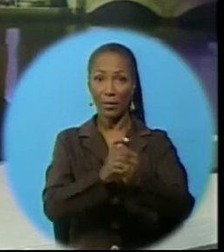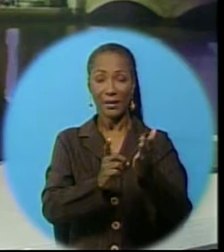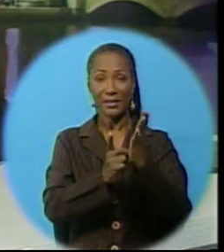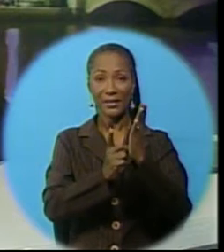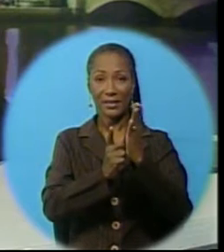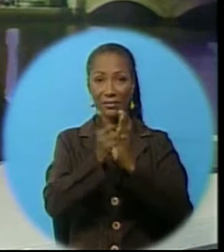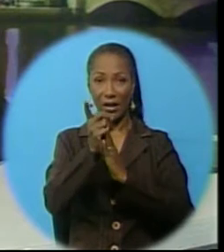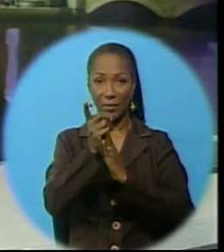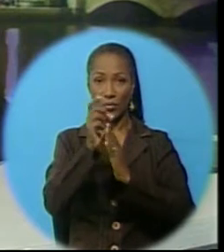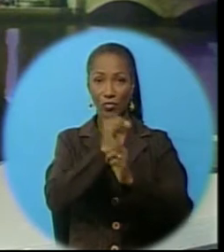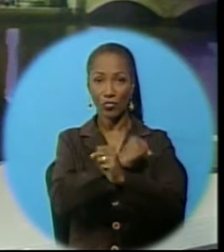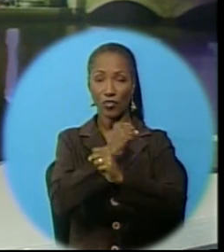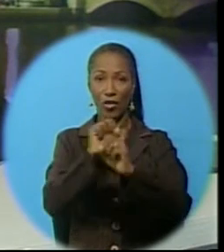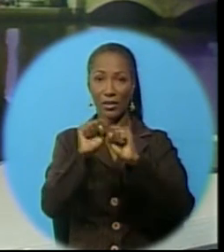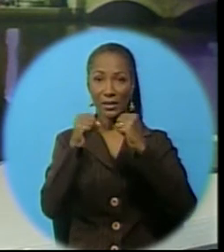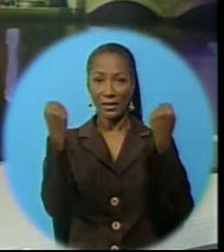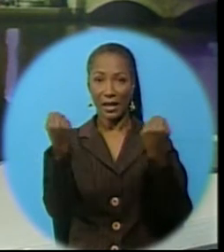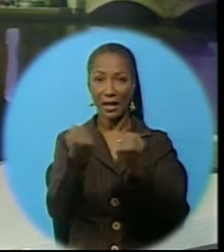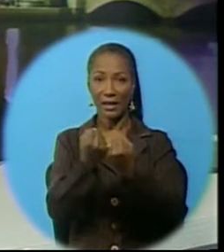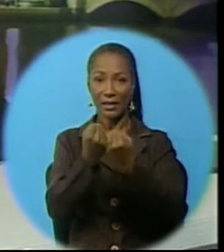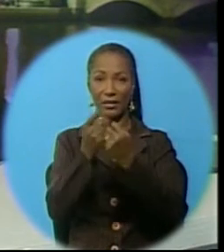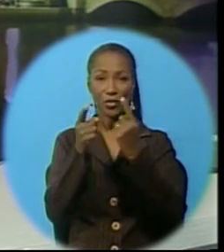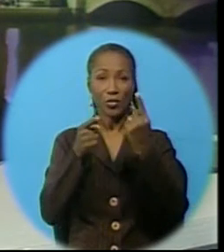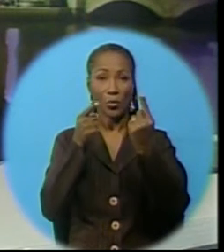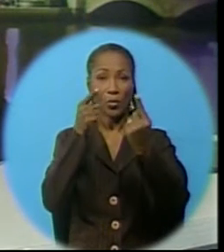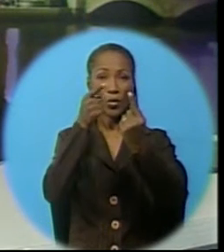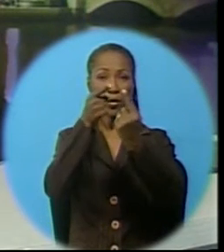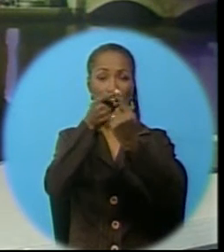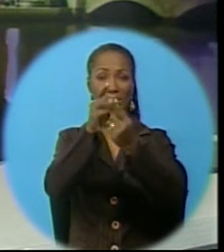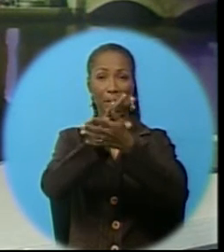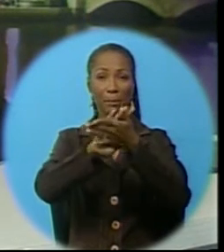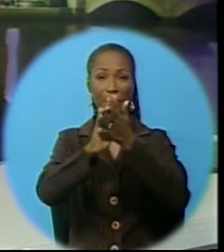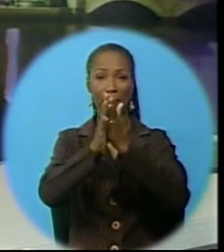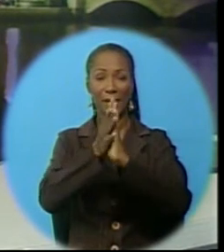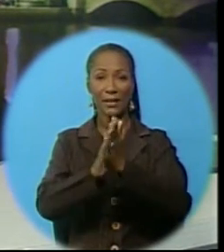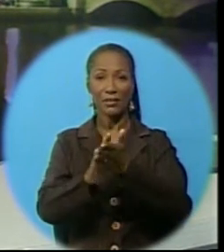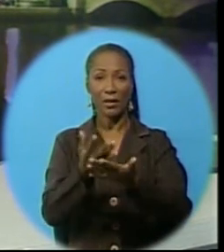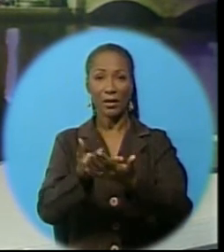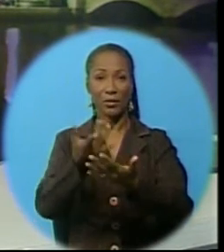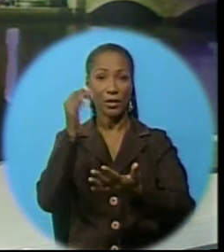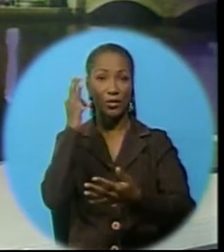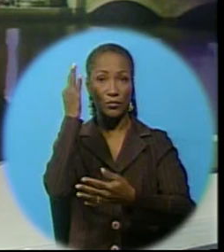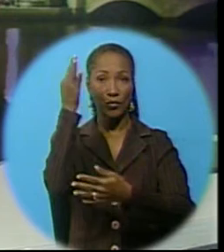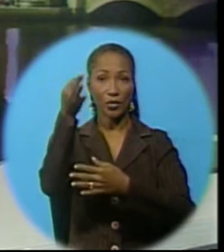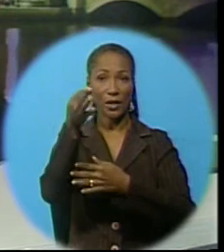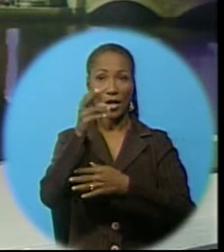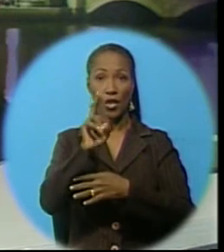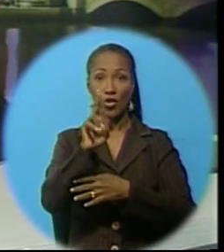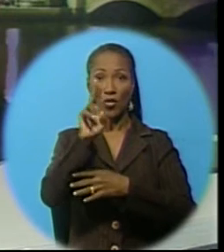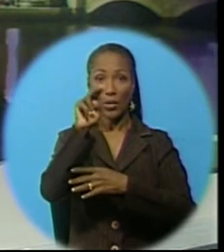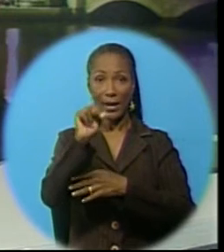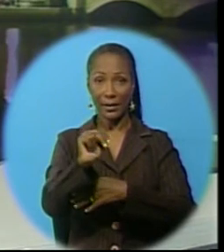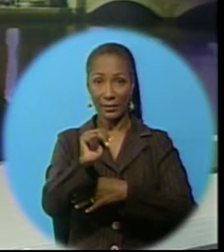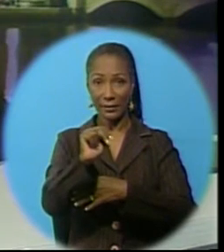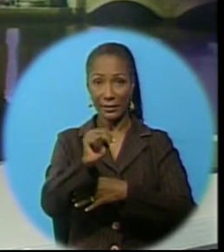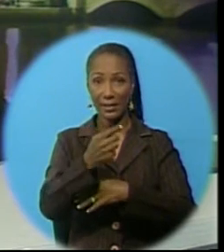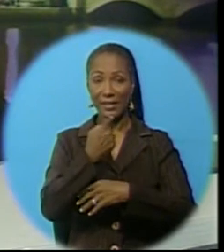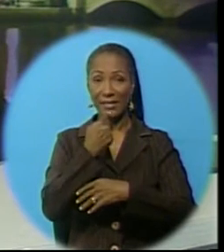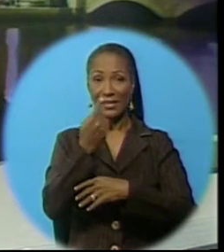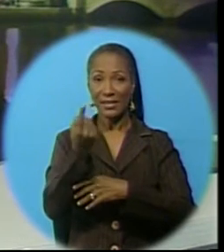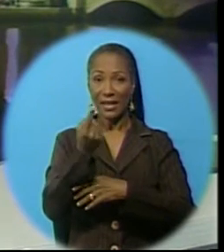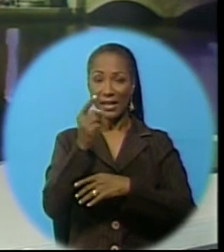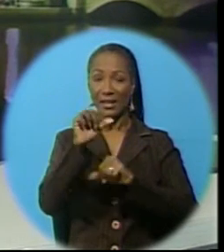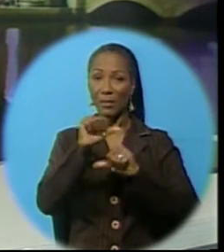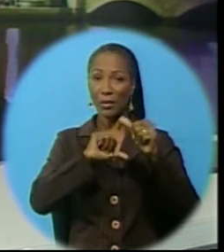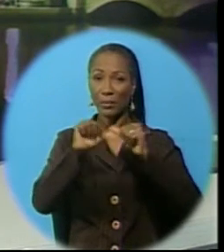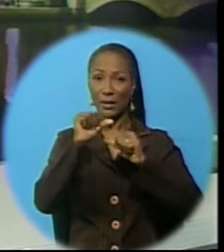societies as we aspire towards a peaceful and prosperous future. The United Nations says the engagement and participation of youth is